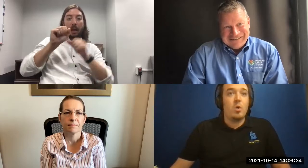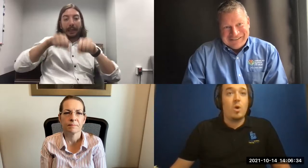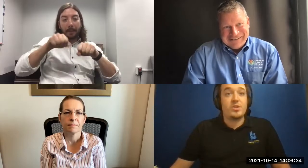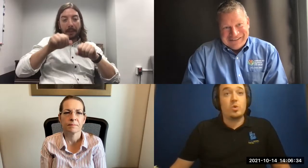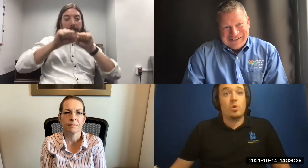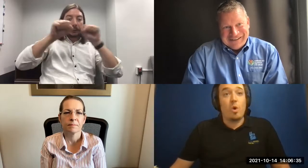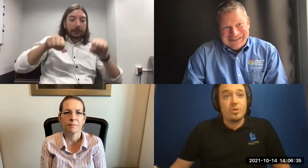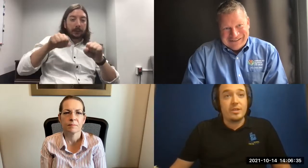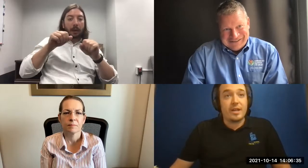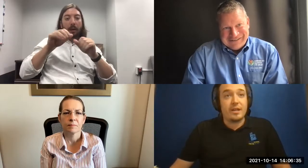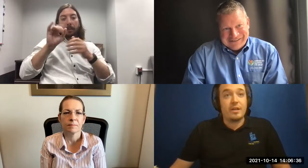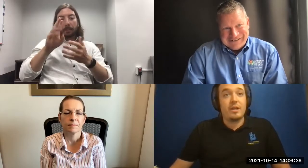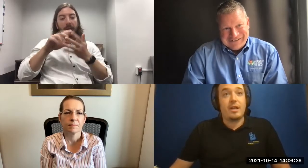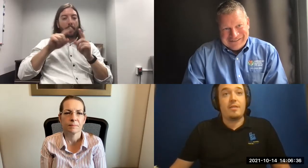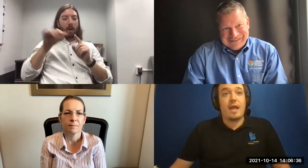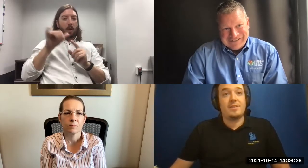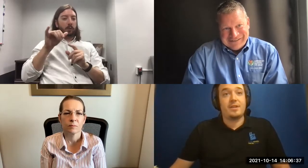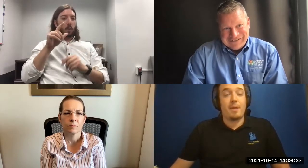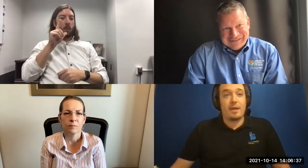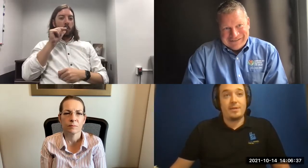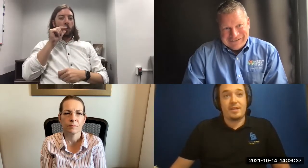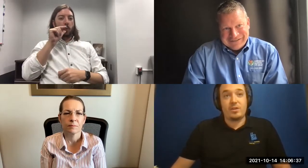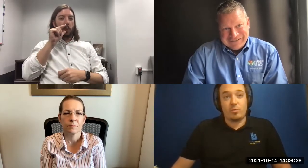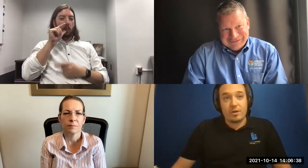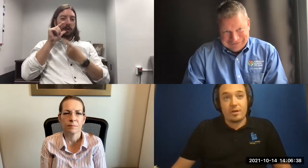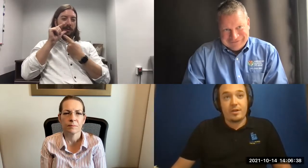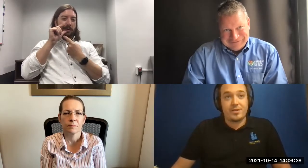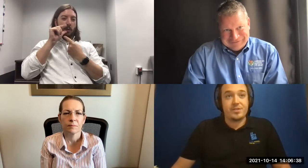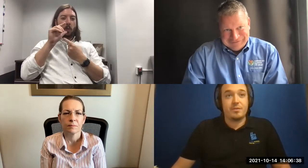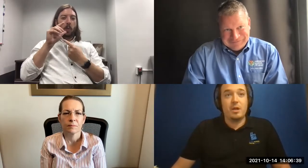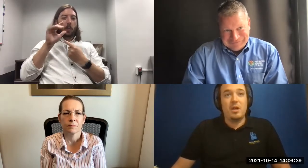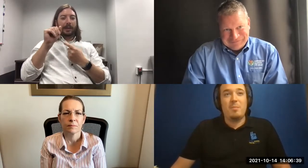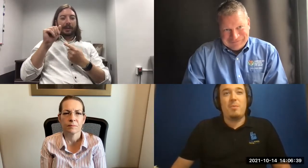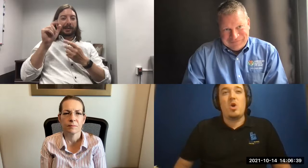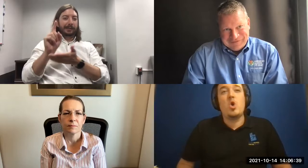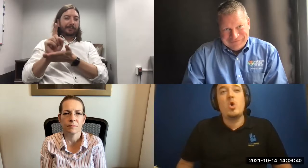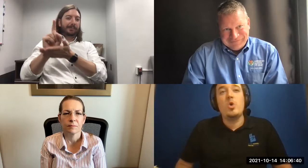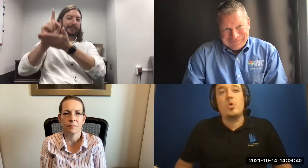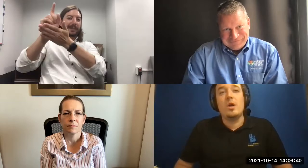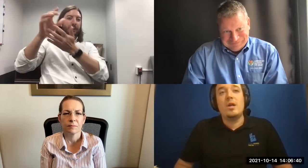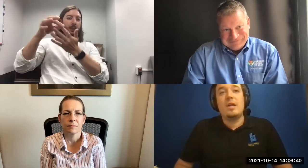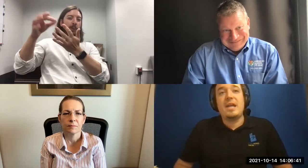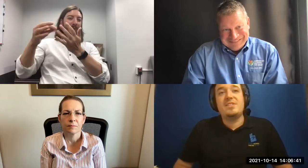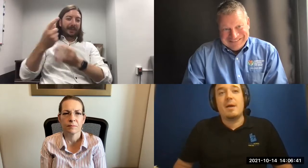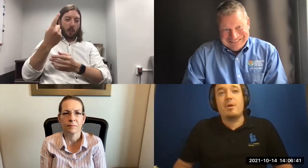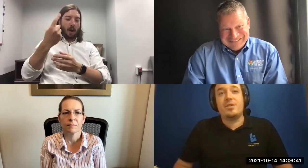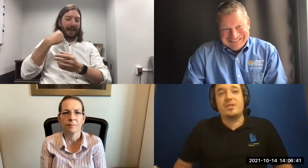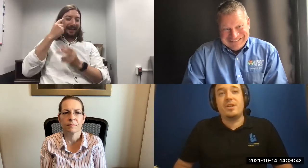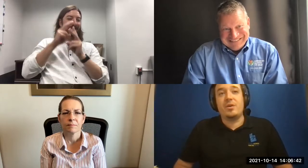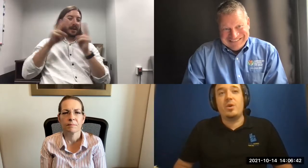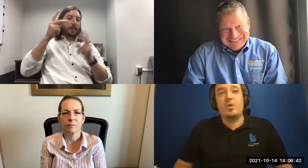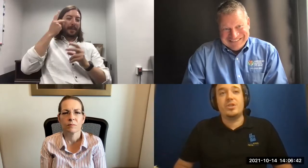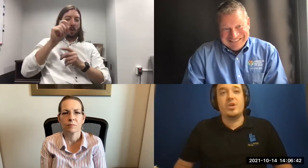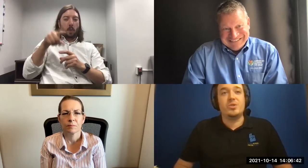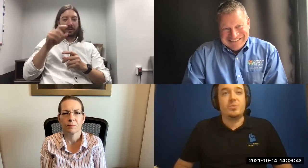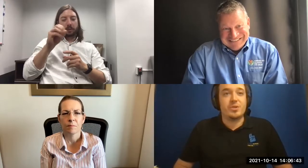about what school holds the data and has the capacity to run a data system, but who is that person,